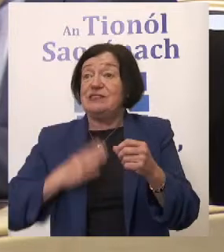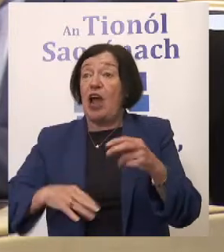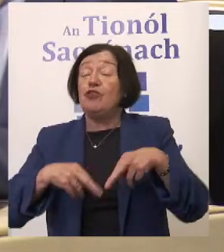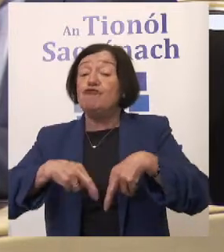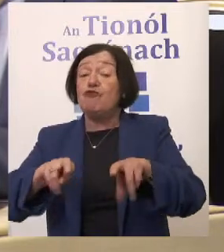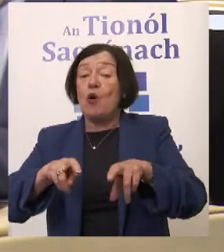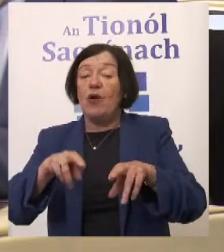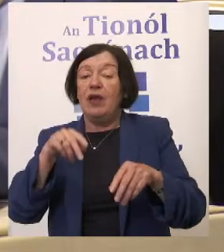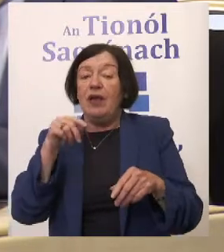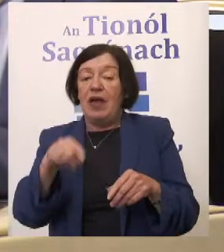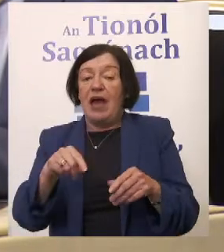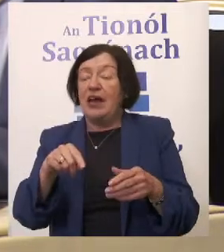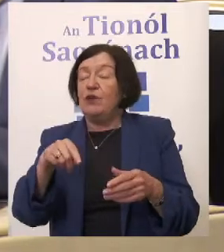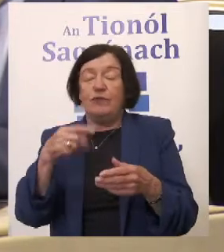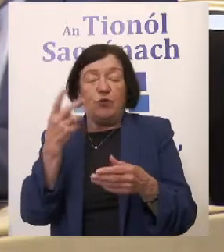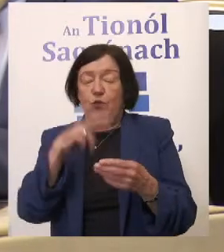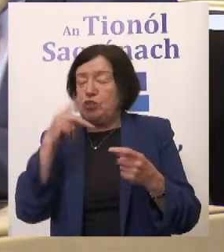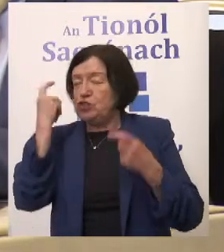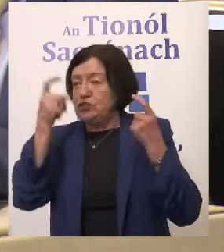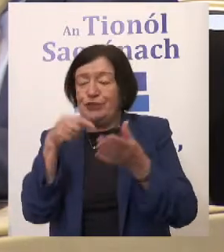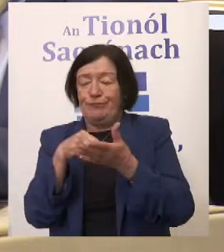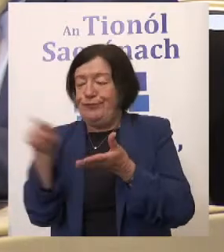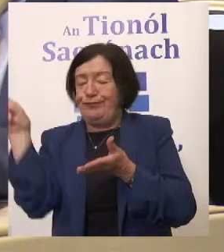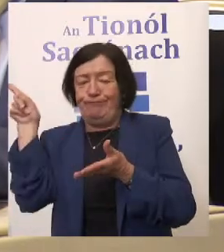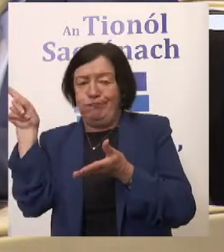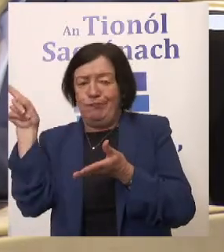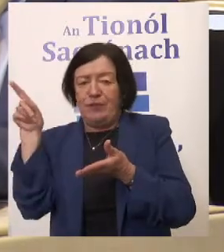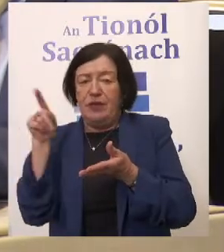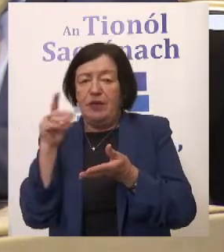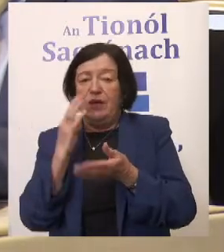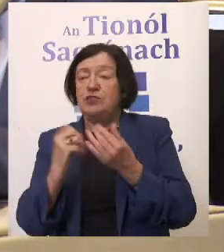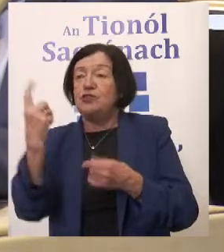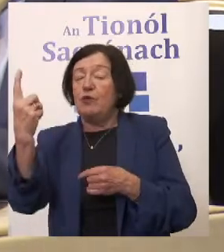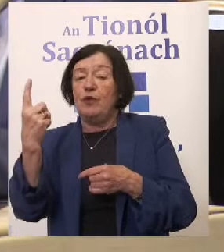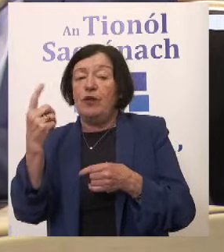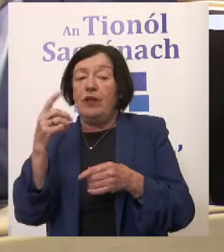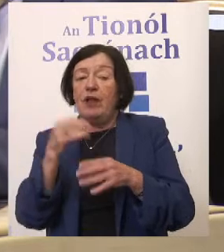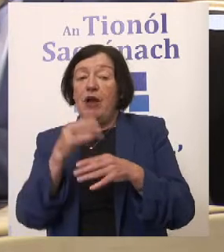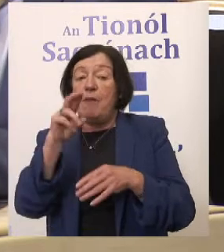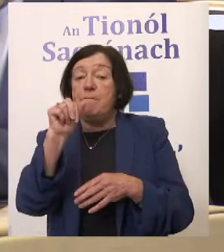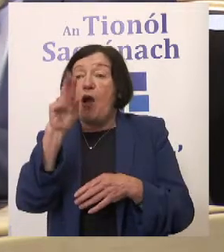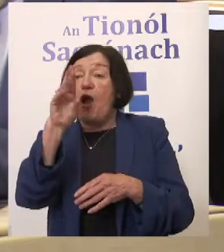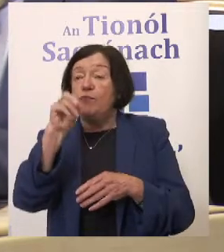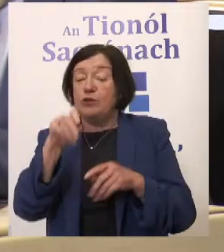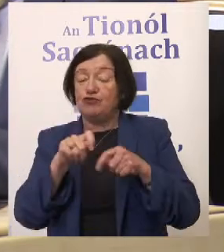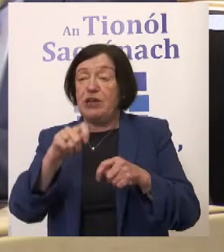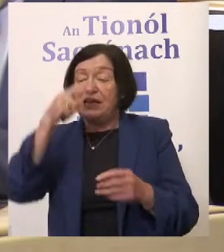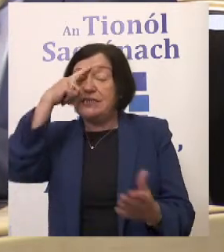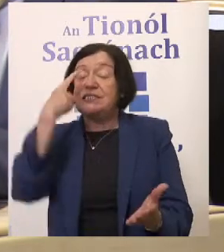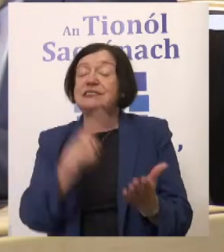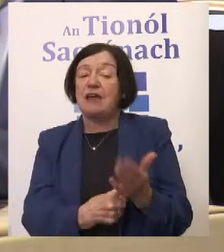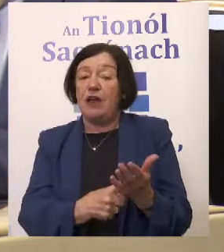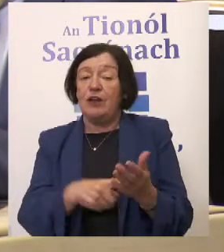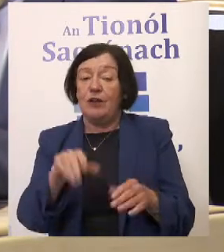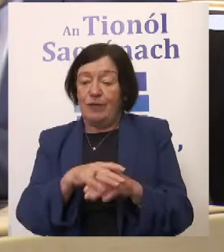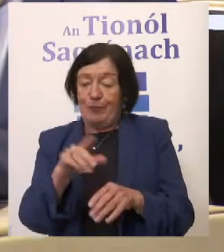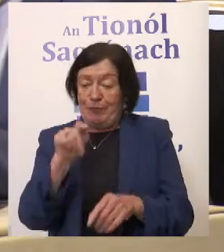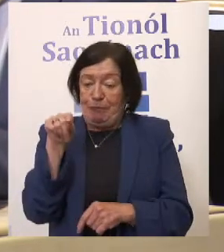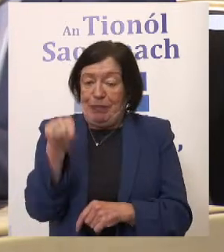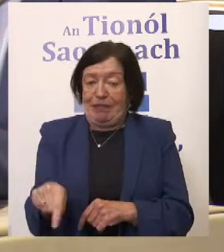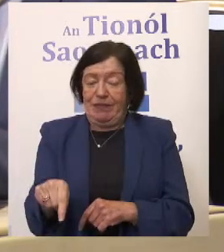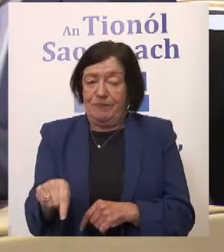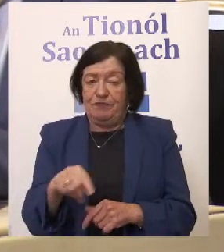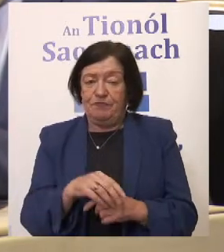And it was excluded from consideration because somebody on Marlborough Street had made a decision about where it ought to be,